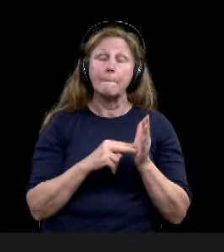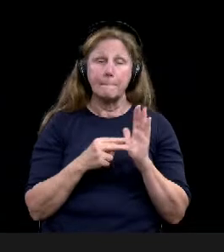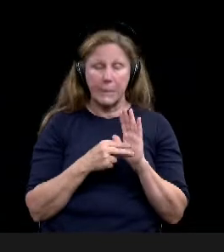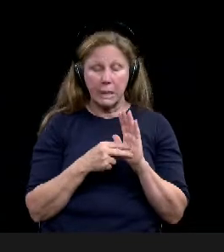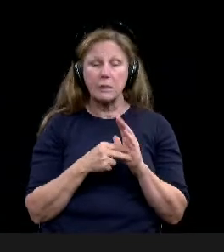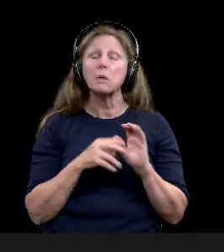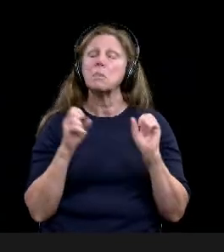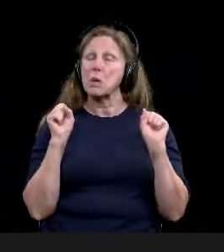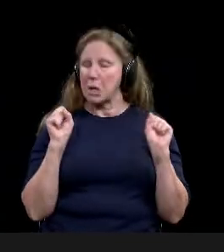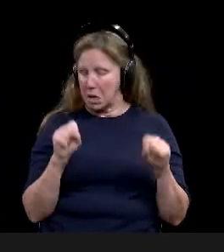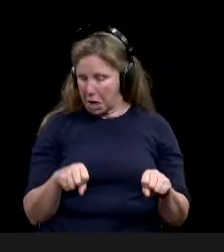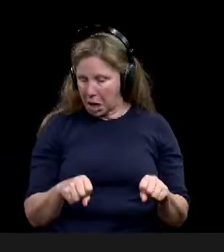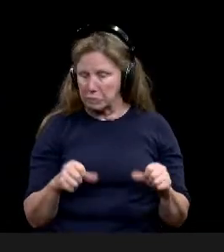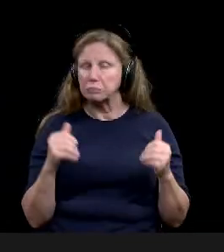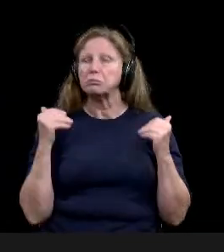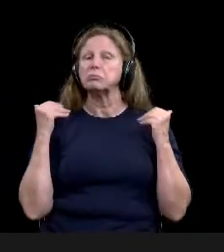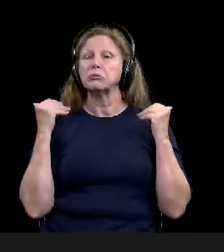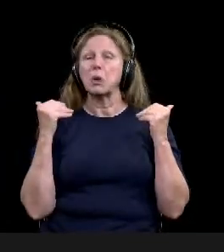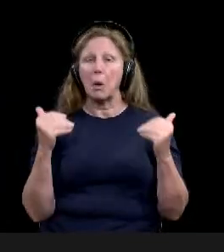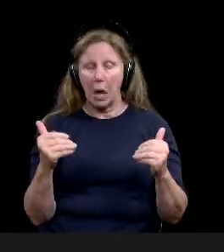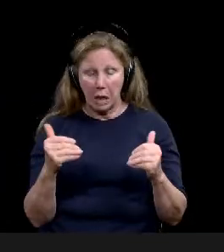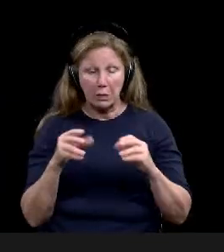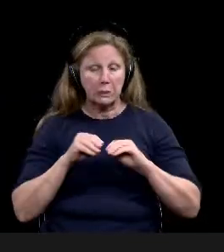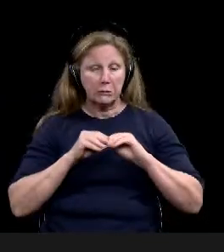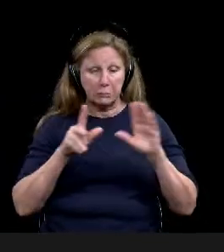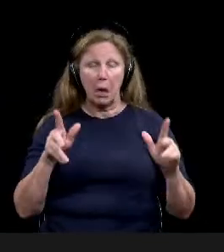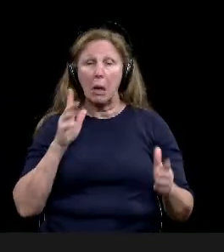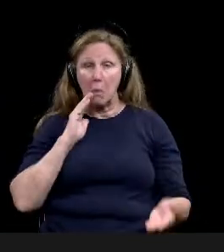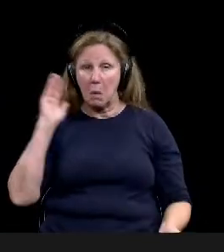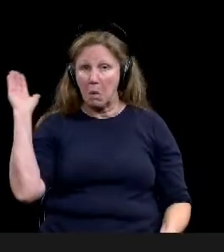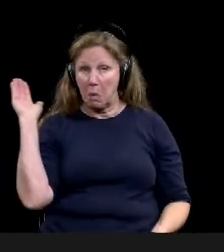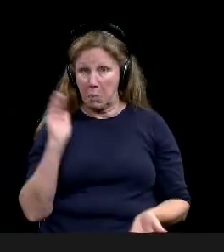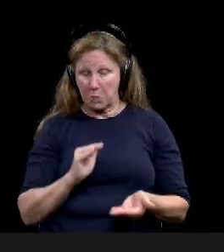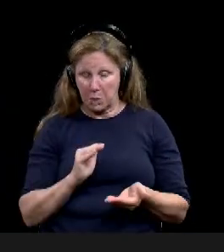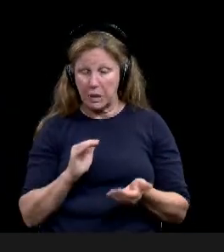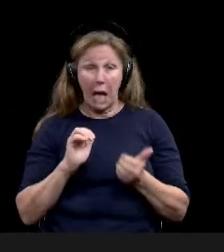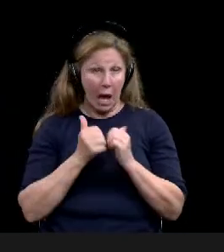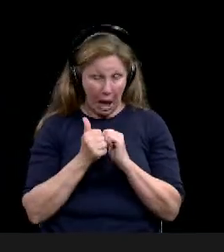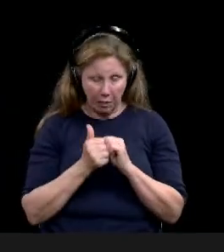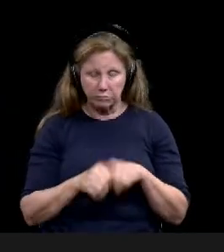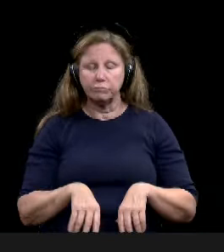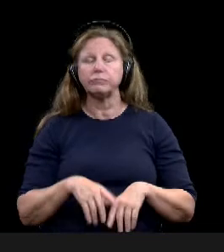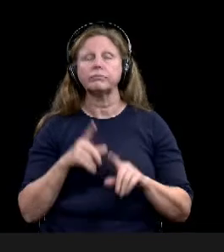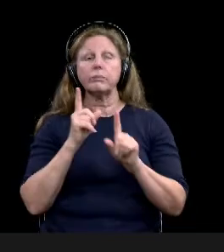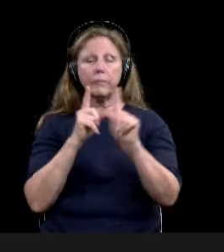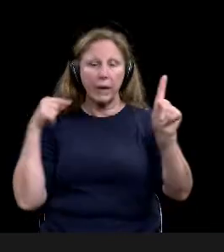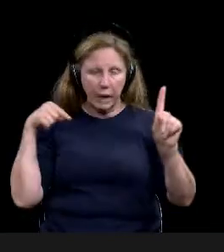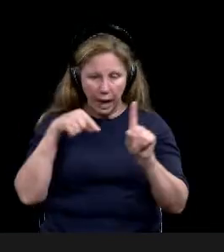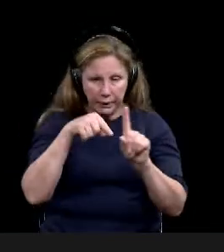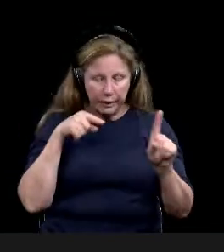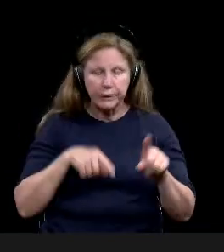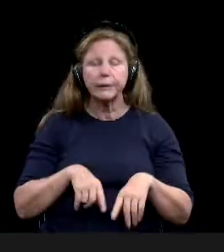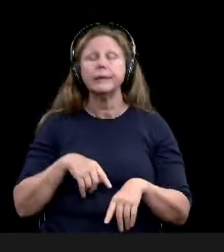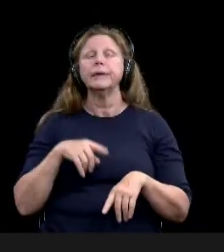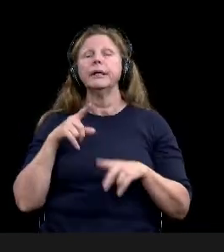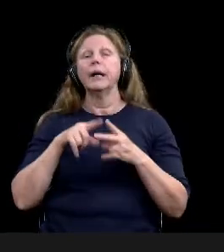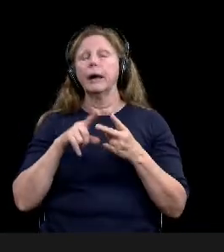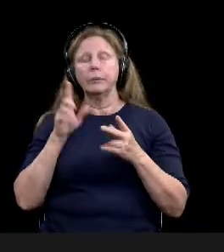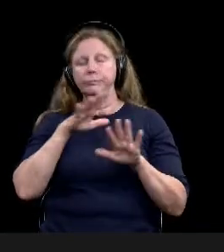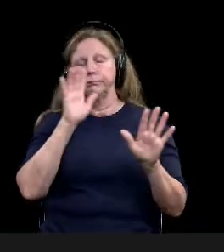and isolation, which remain very important strategies for keeping the virus under